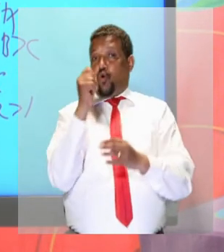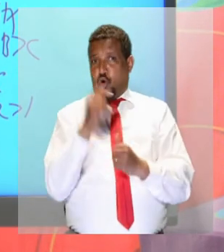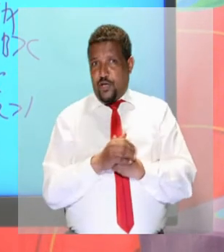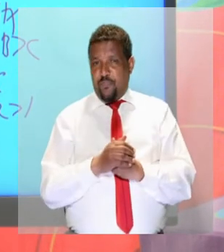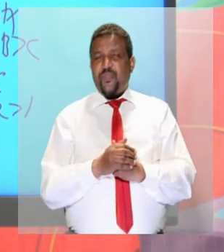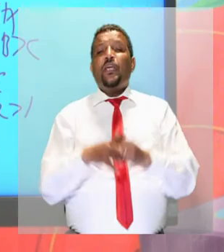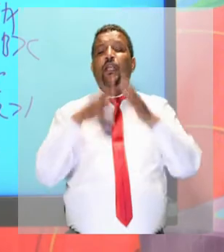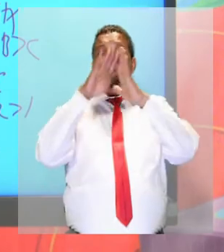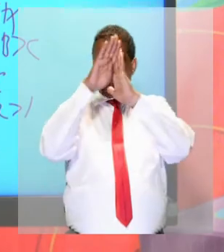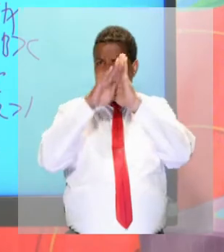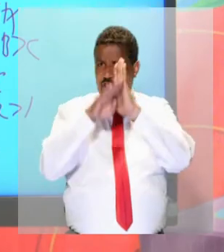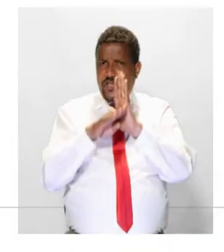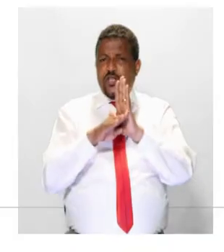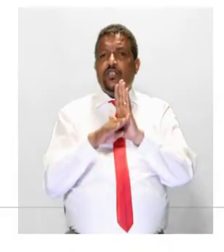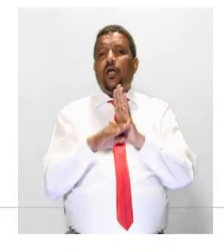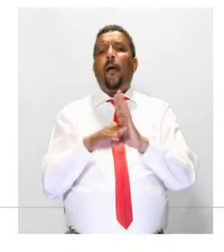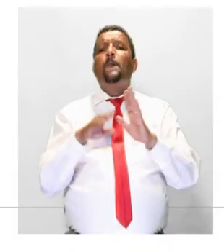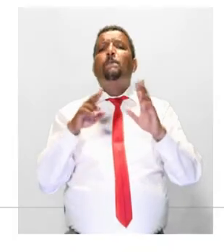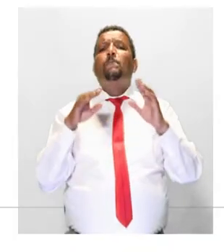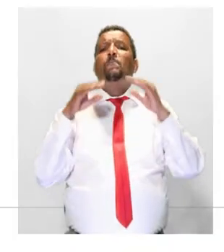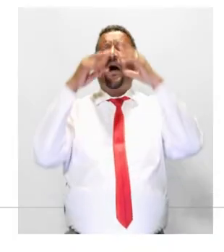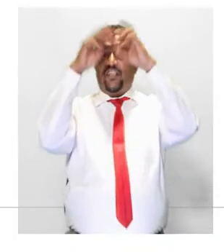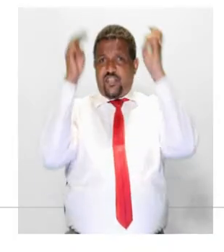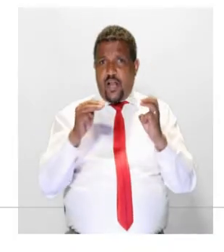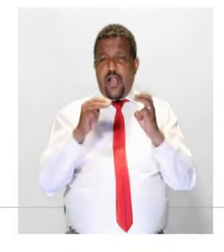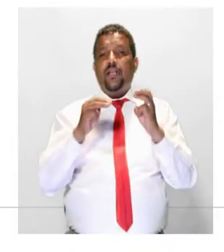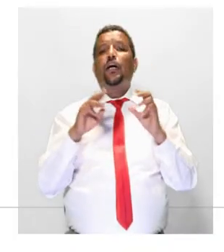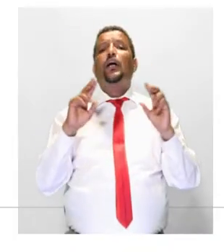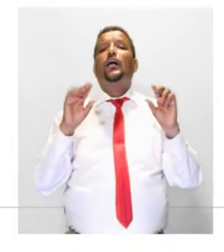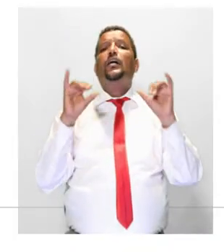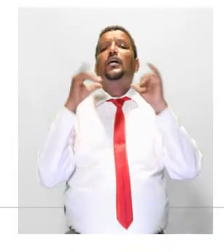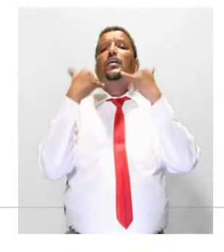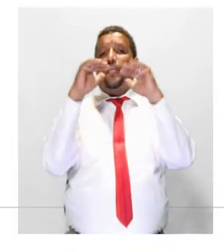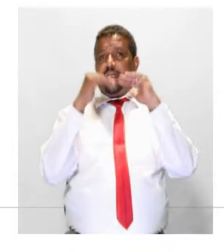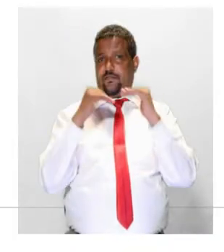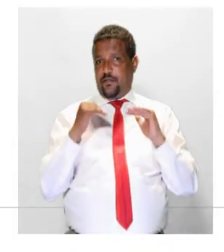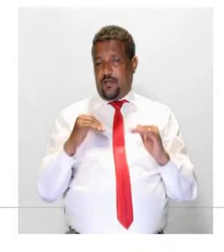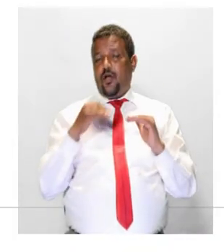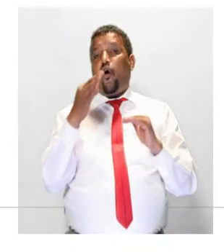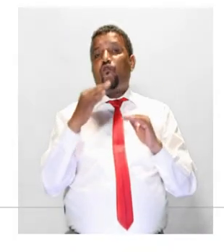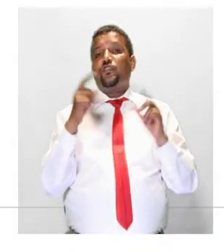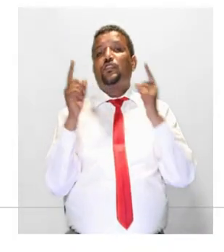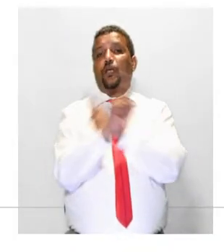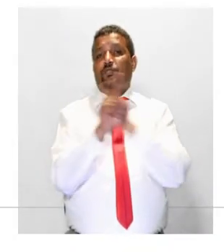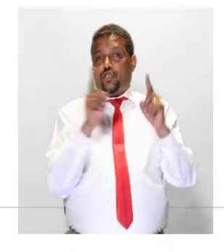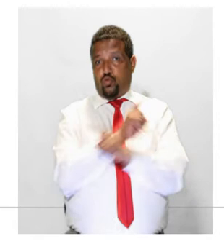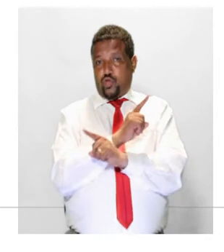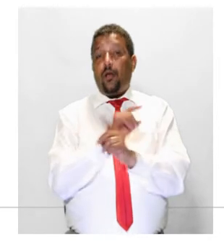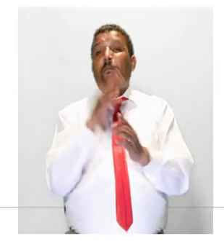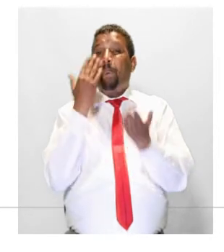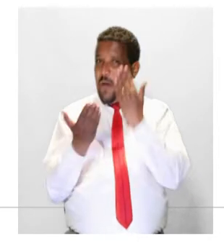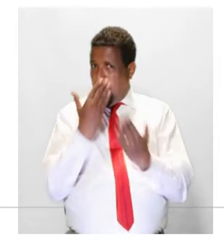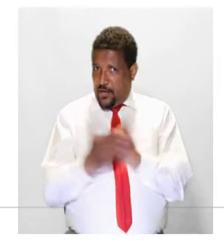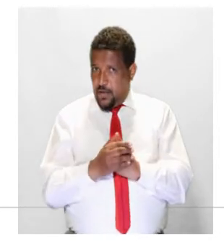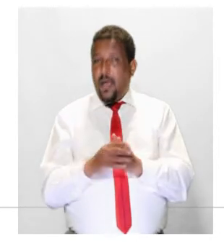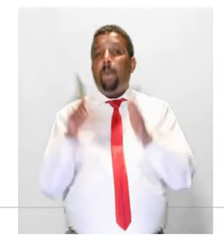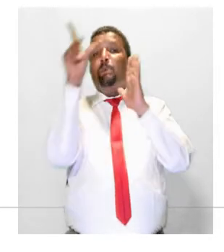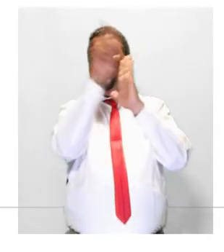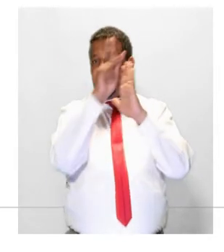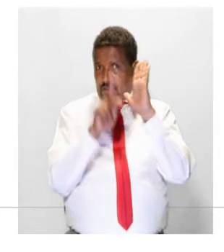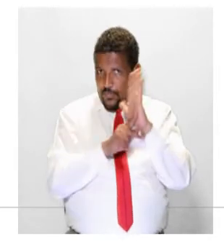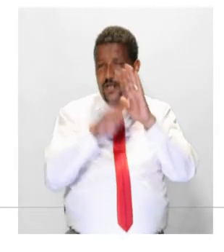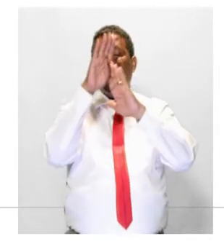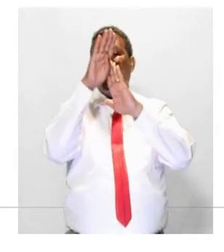diminishing marginal rate of substitution, this diminishing marginal rate of substitution means the principle of